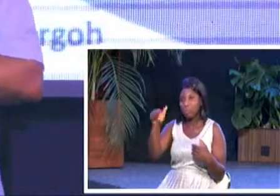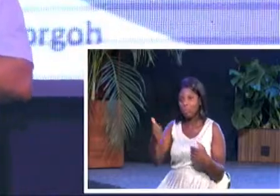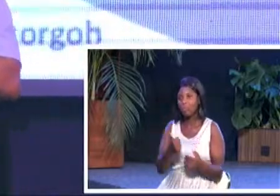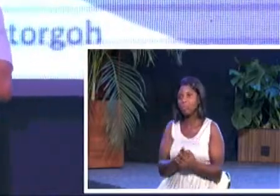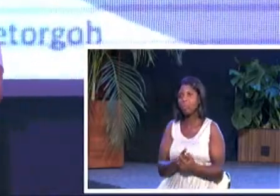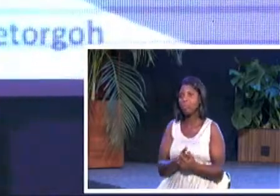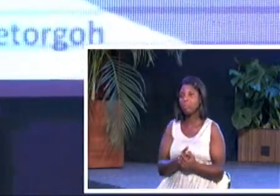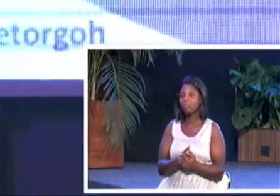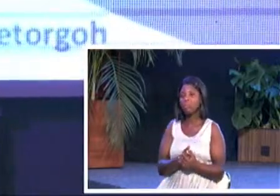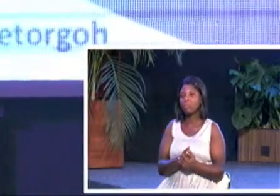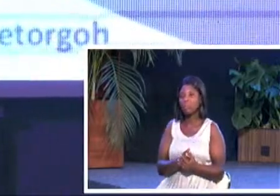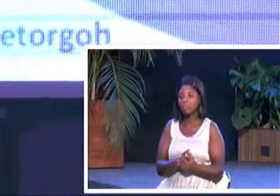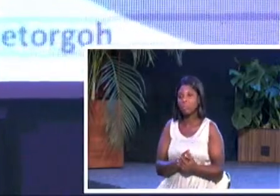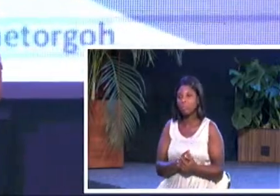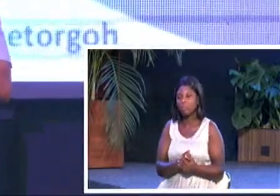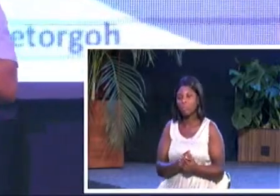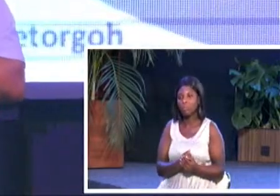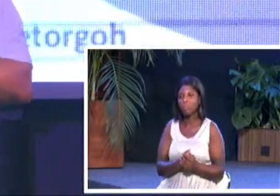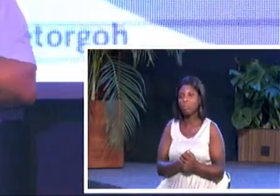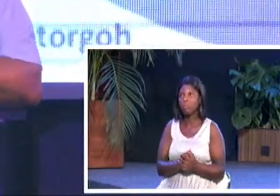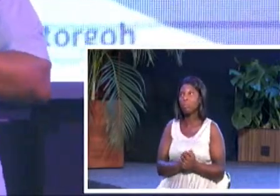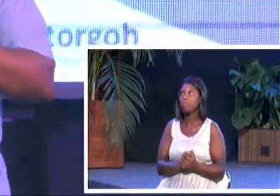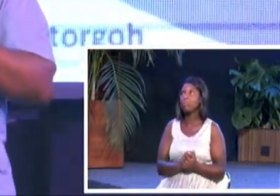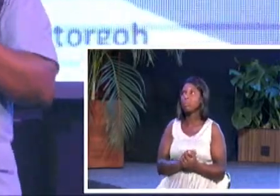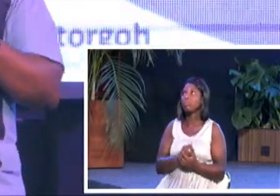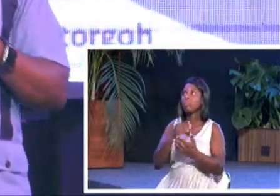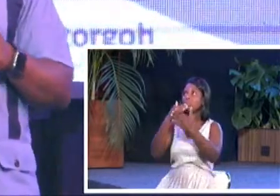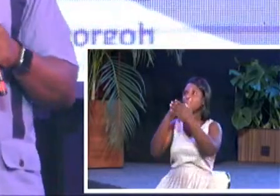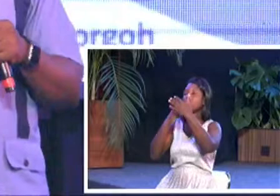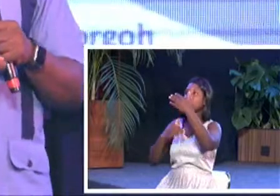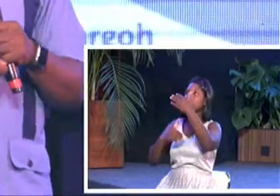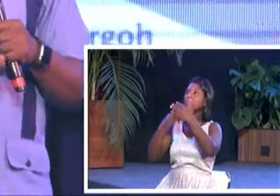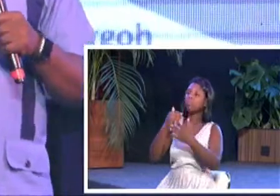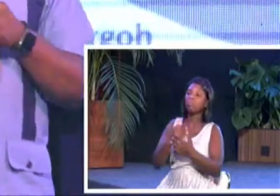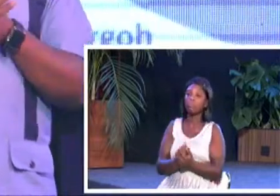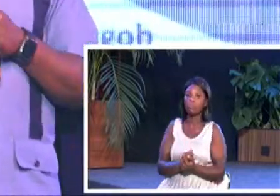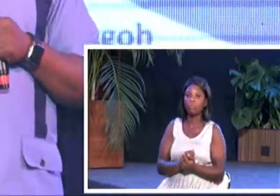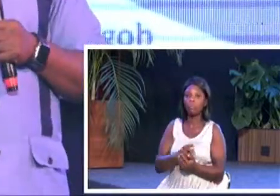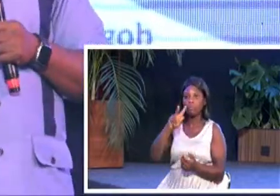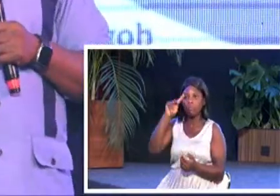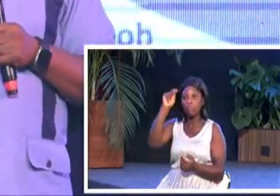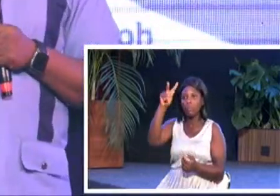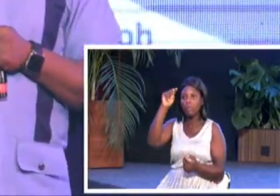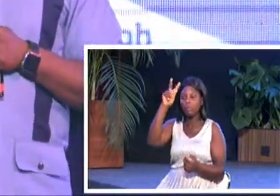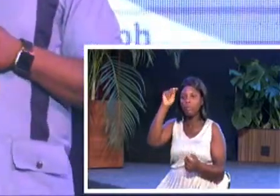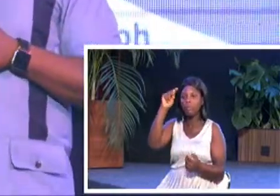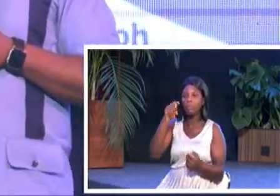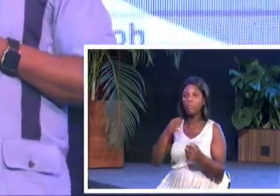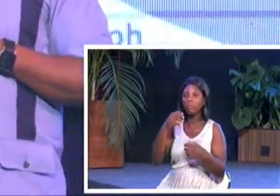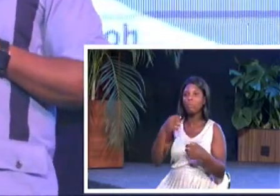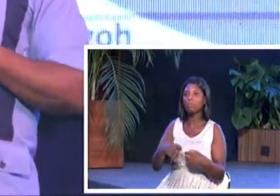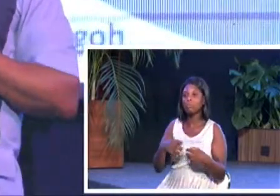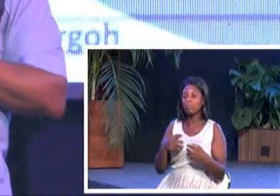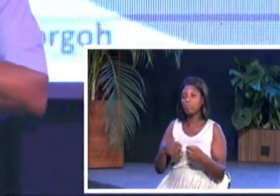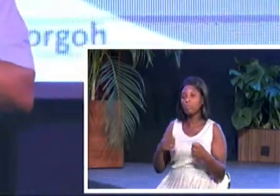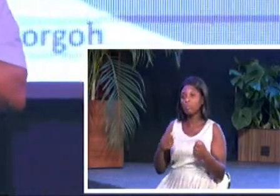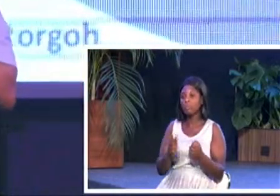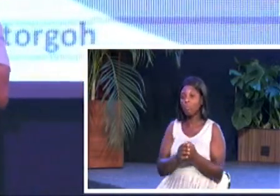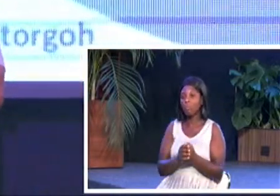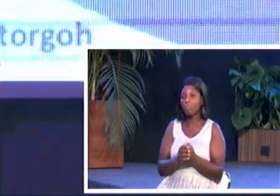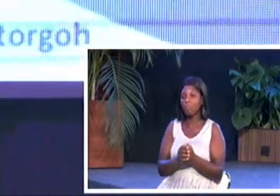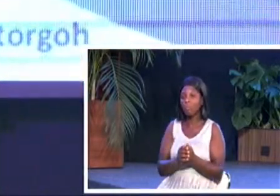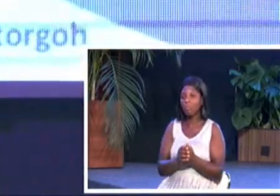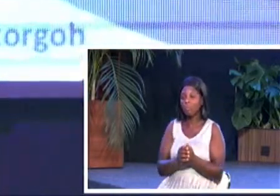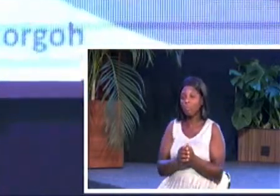also an esports enthusiast. Right, so the video games you play, people design it. And typically when you pick just